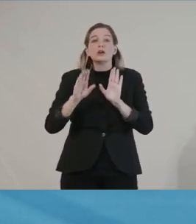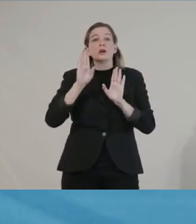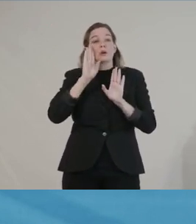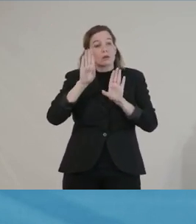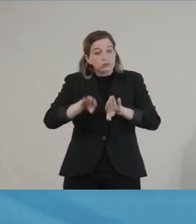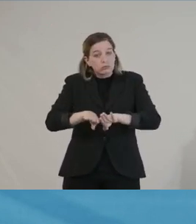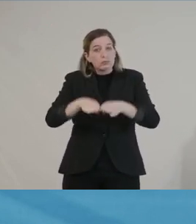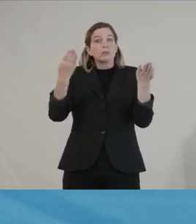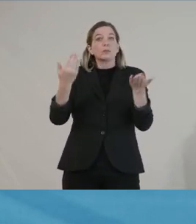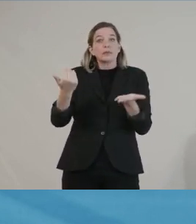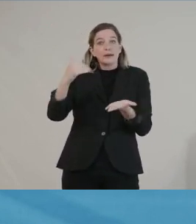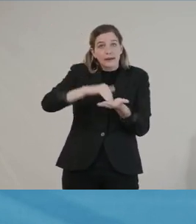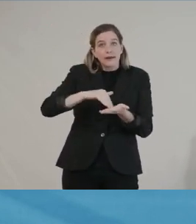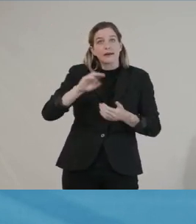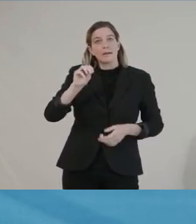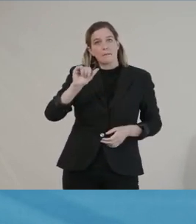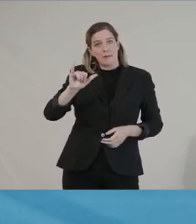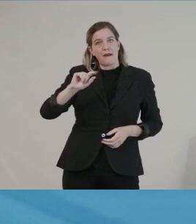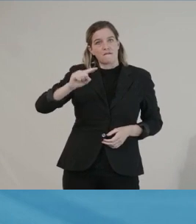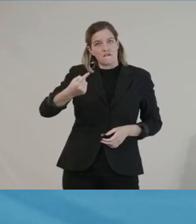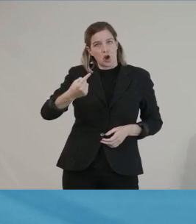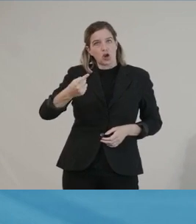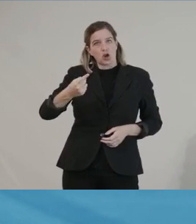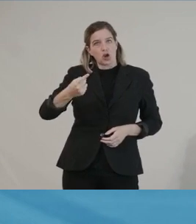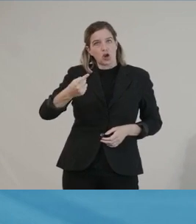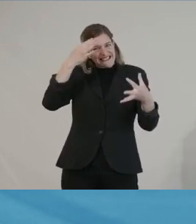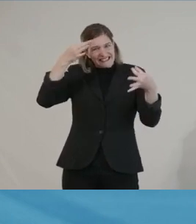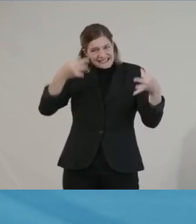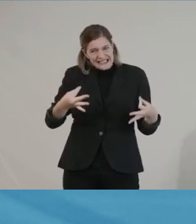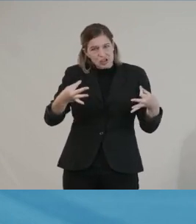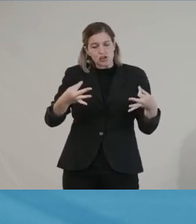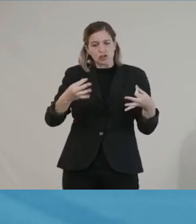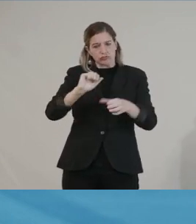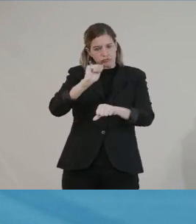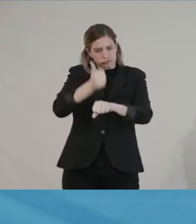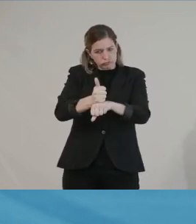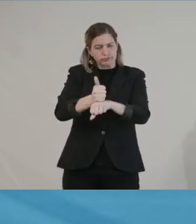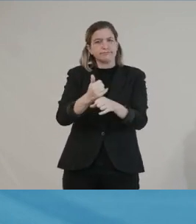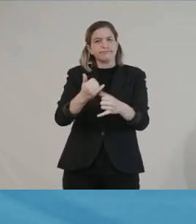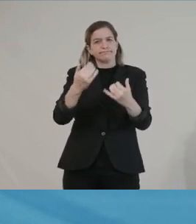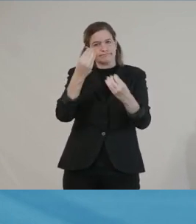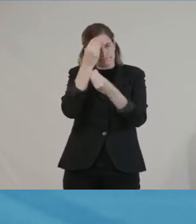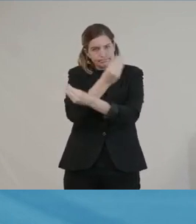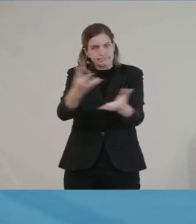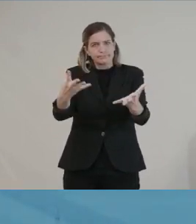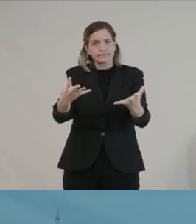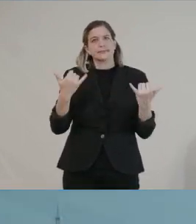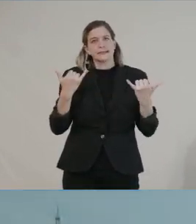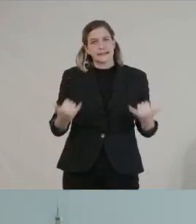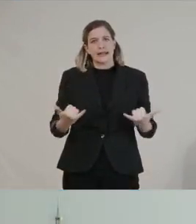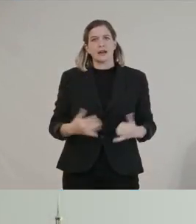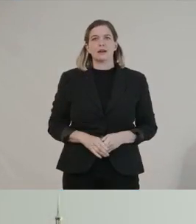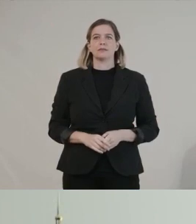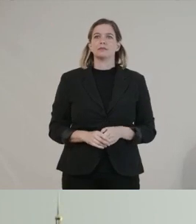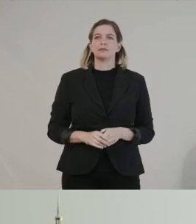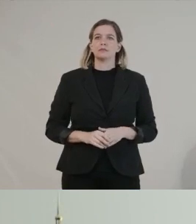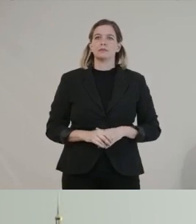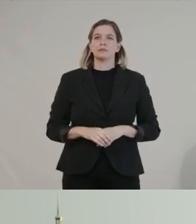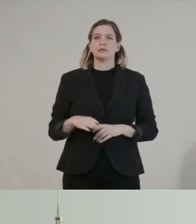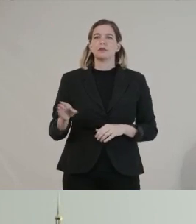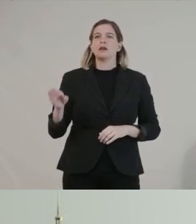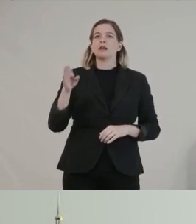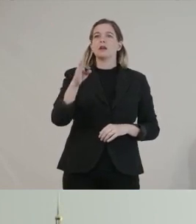have, we know that we can do that, and that's the decision set for today. We'll go to Dennis and then Nicole. I just want to follow up on Howie's question. I